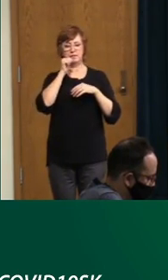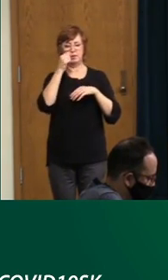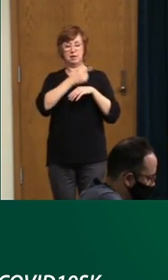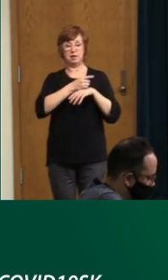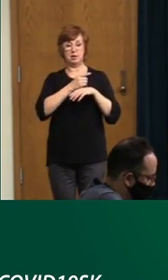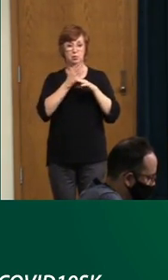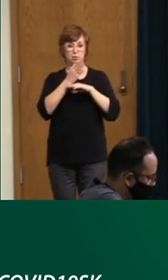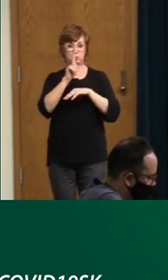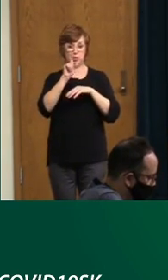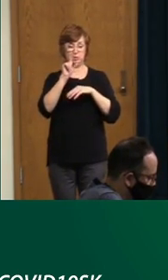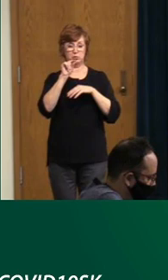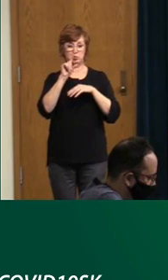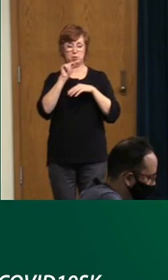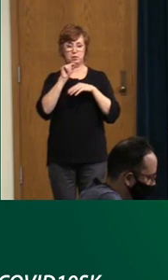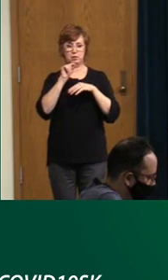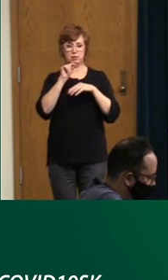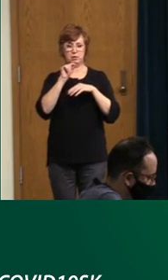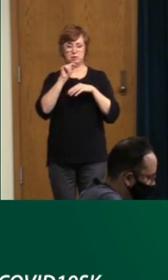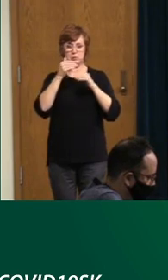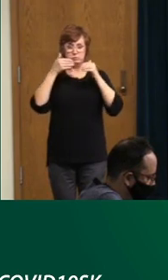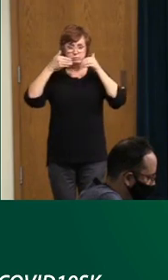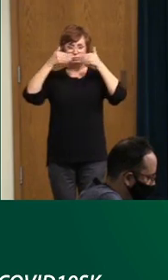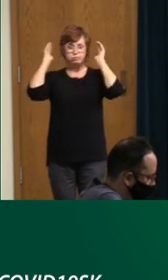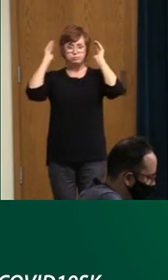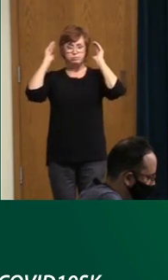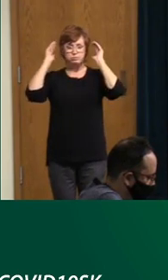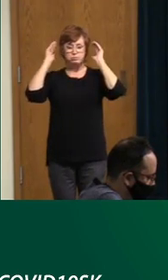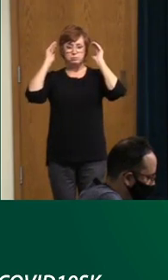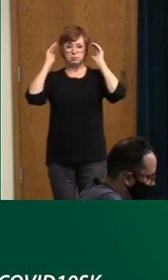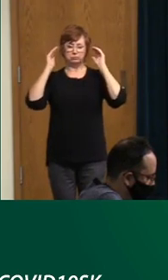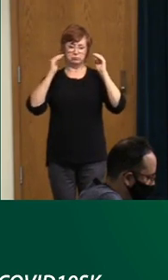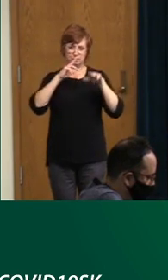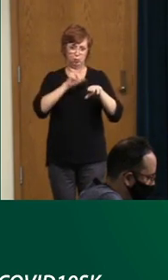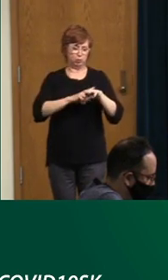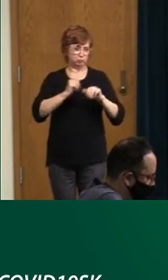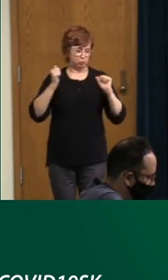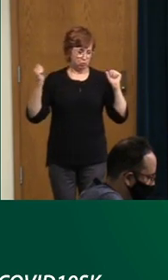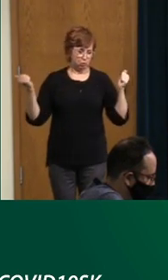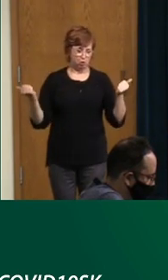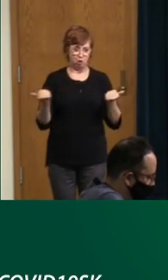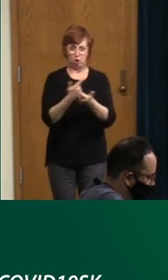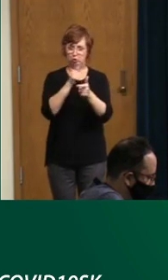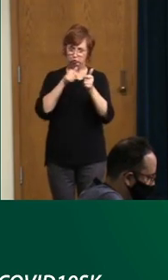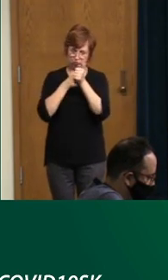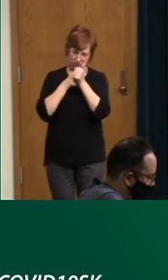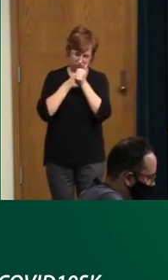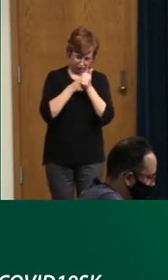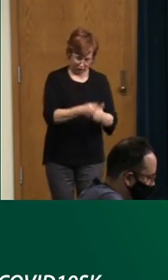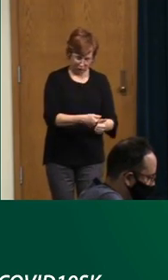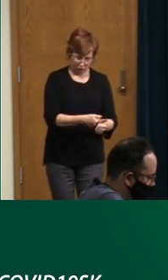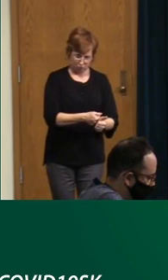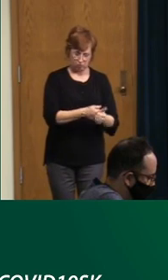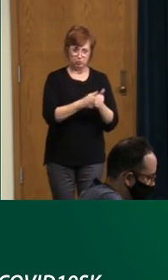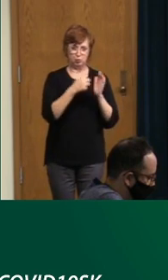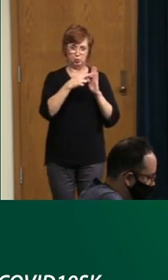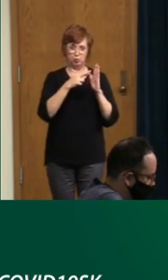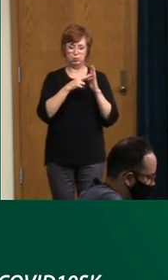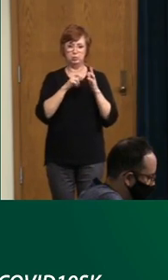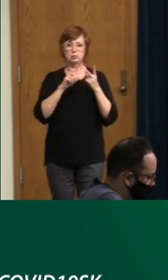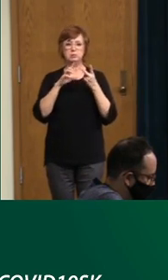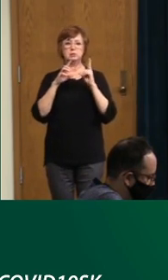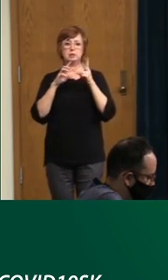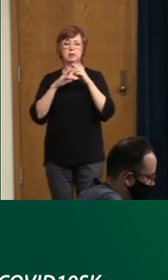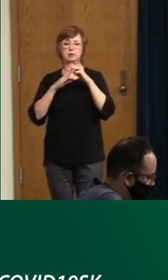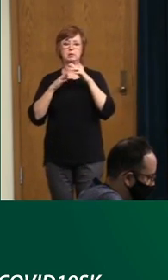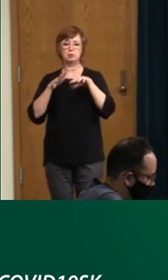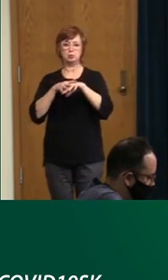to, of course, all of us need to do all the things we should be doing all the time, but then you need to slow down your activities, which